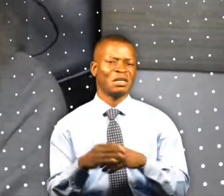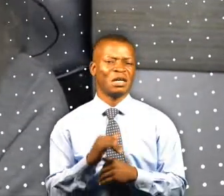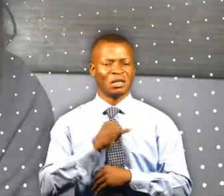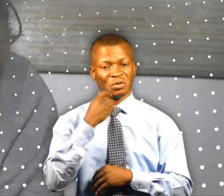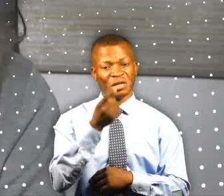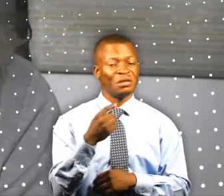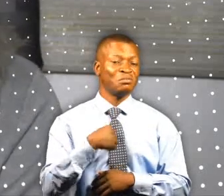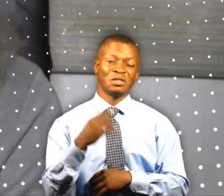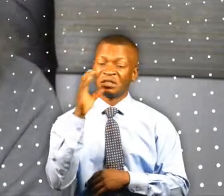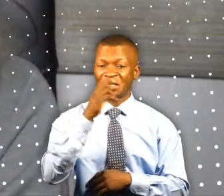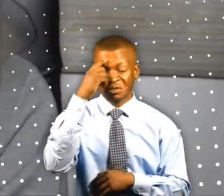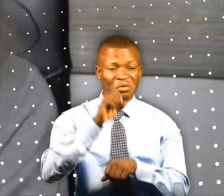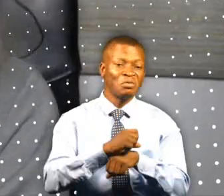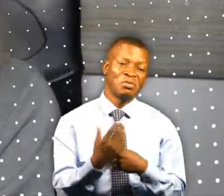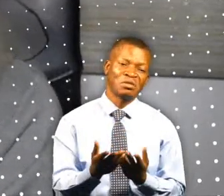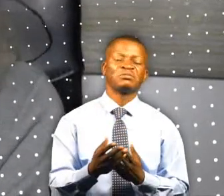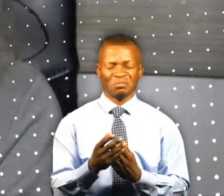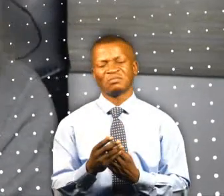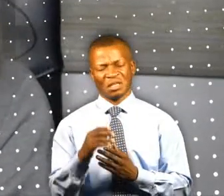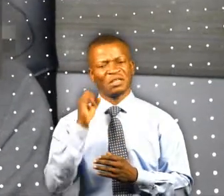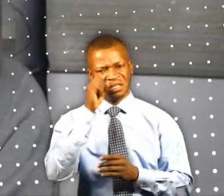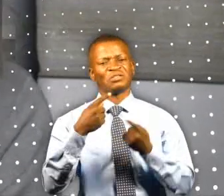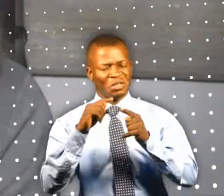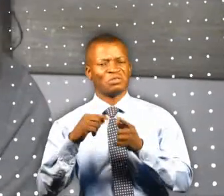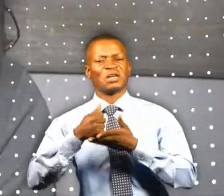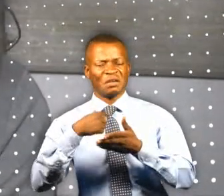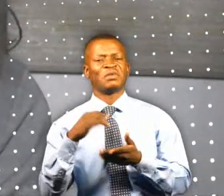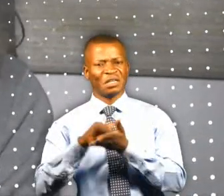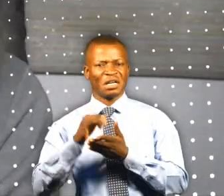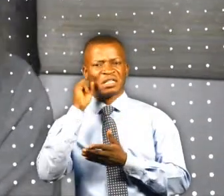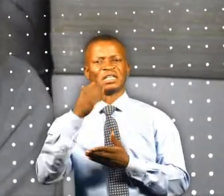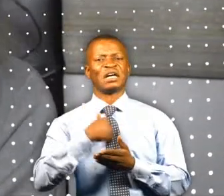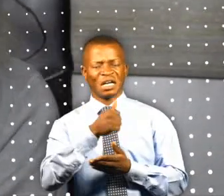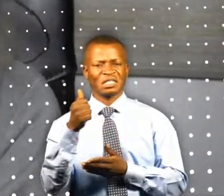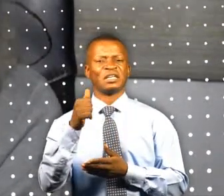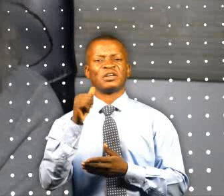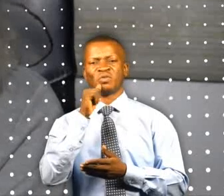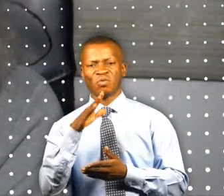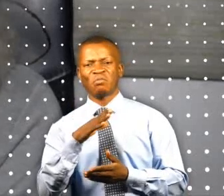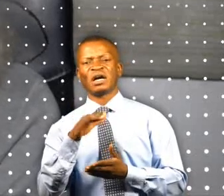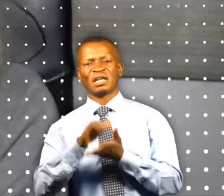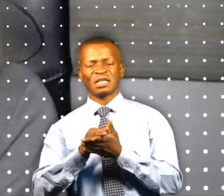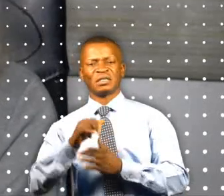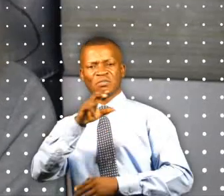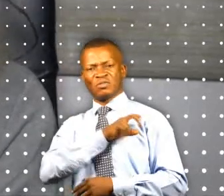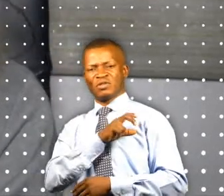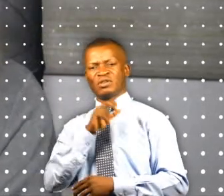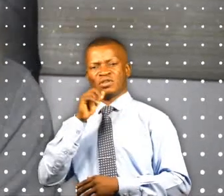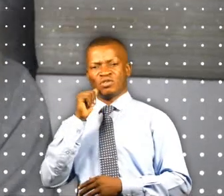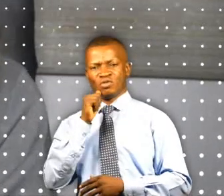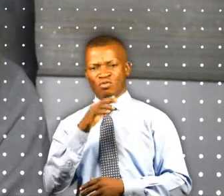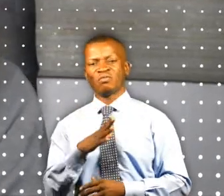market. I just told her that I'm looking for a job. So she helped me. She said that, okay, that she have a woman, that she's